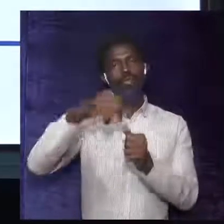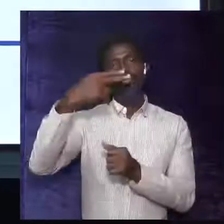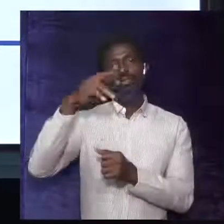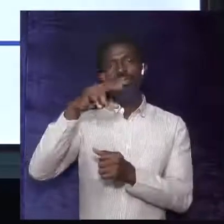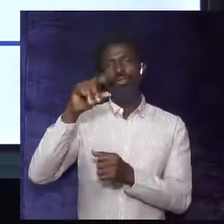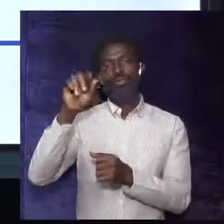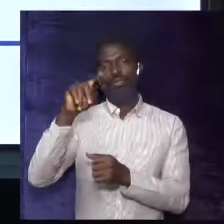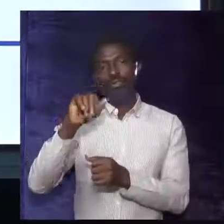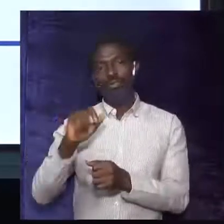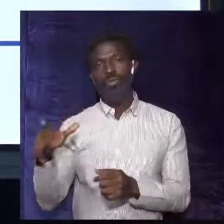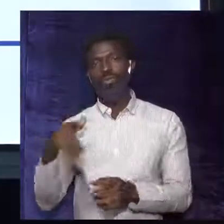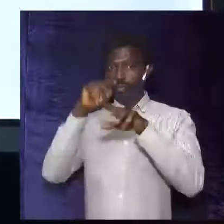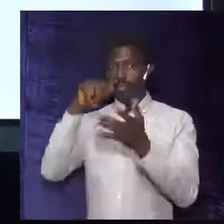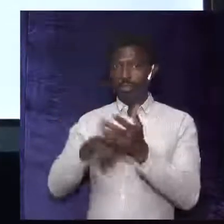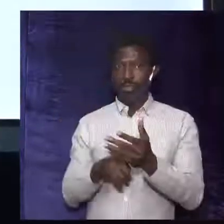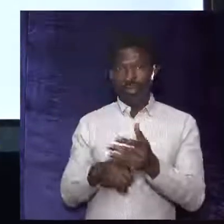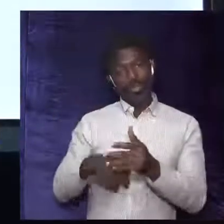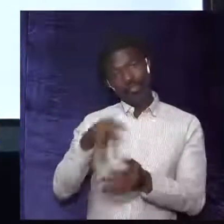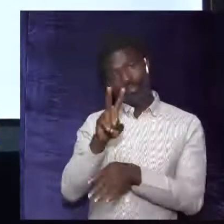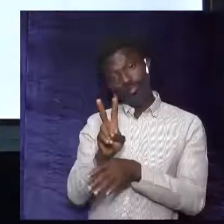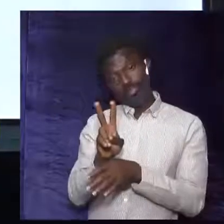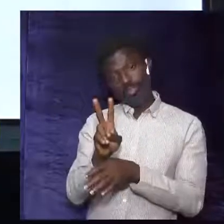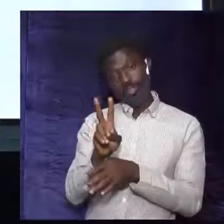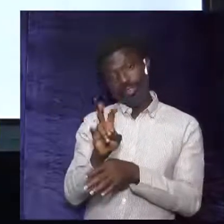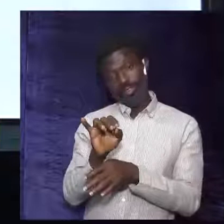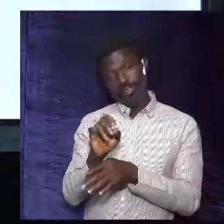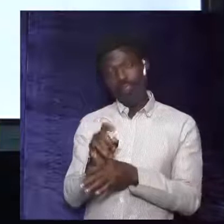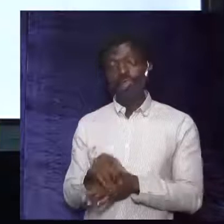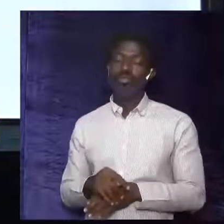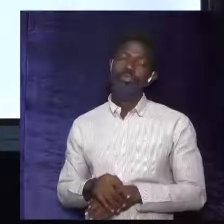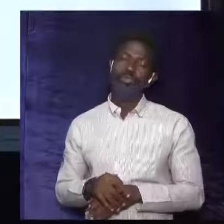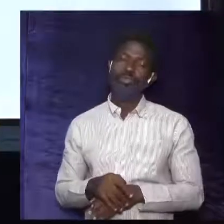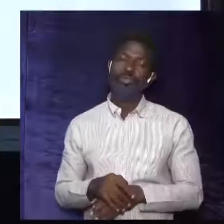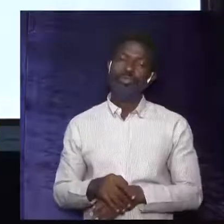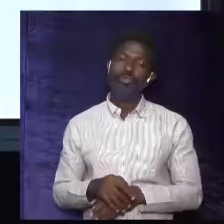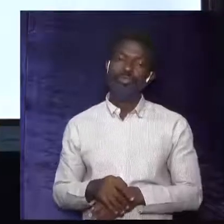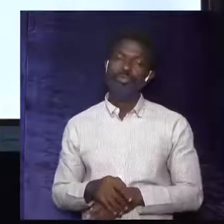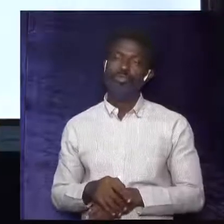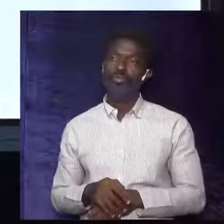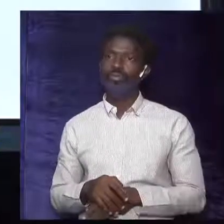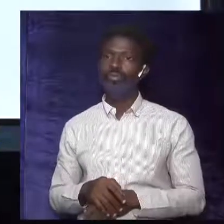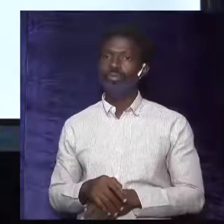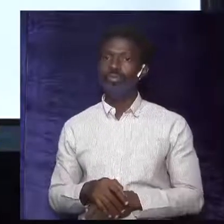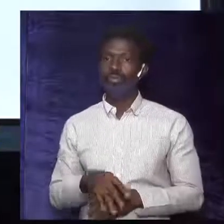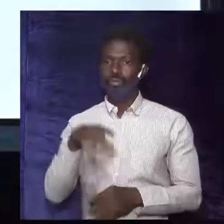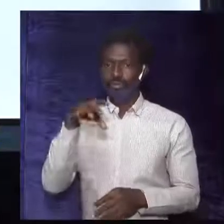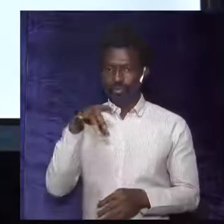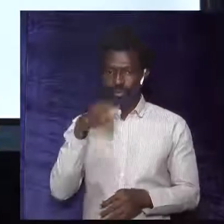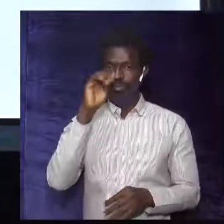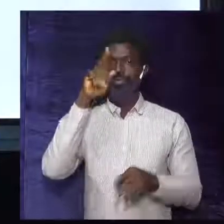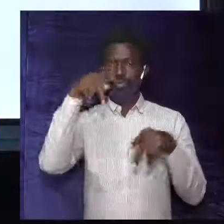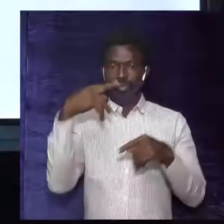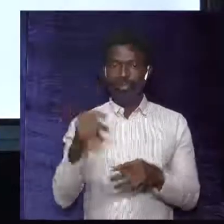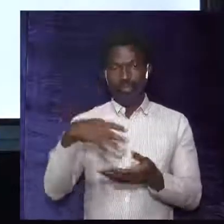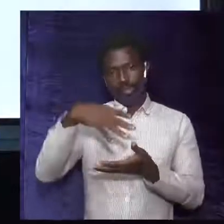lines. Let's move on. So now let's watch this video. It's a song actually, so I want you to take your time, enjoy, but pick up the